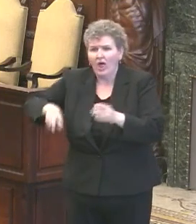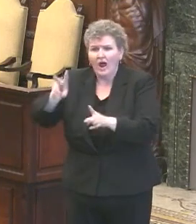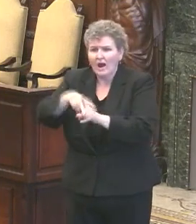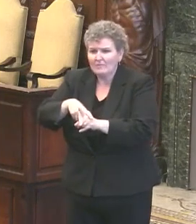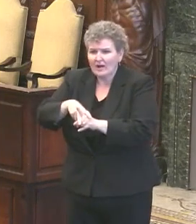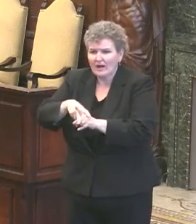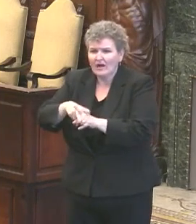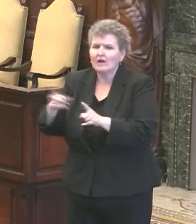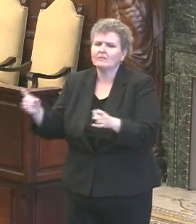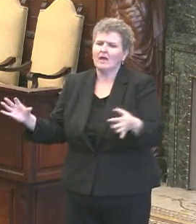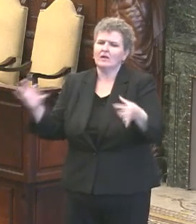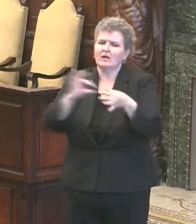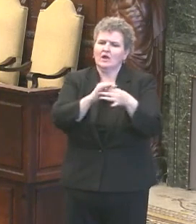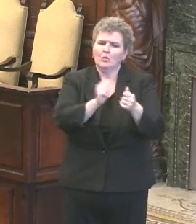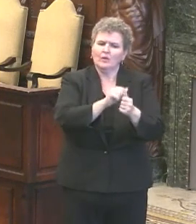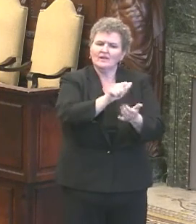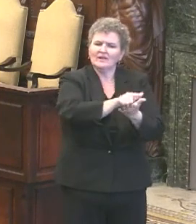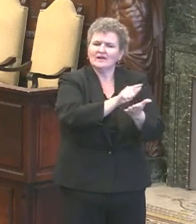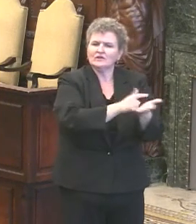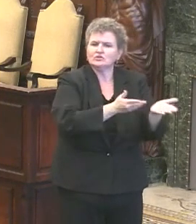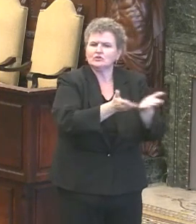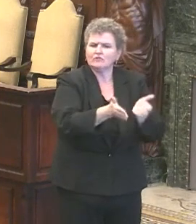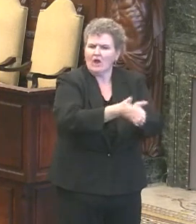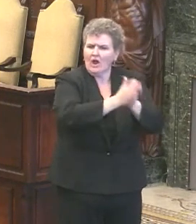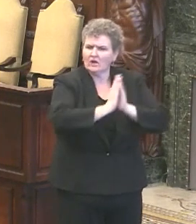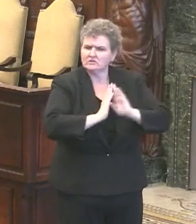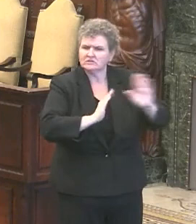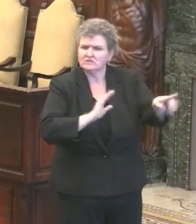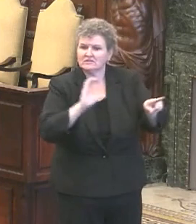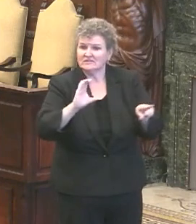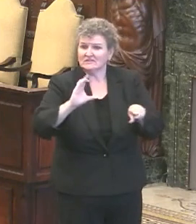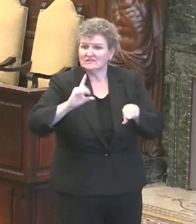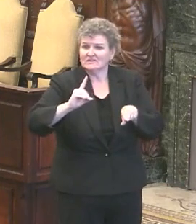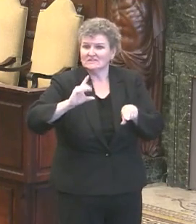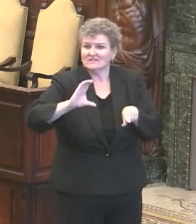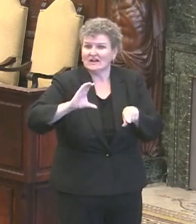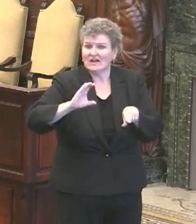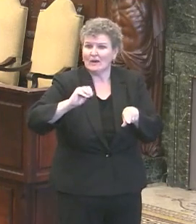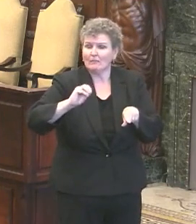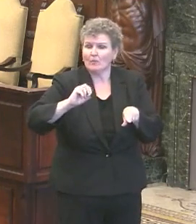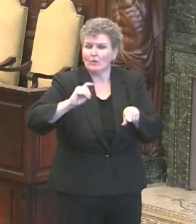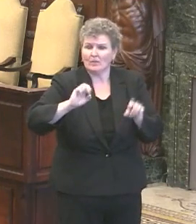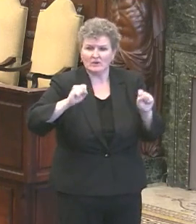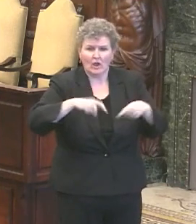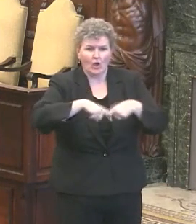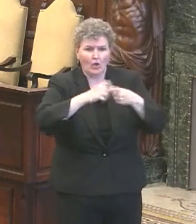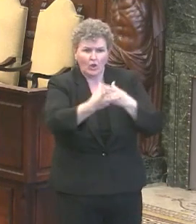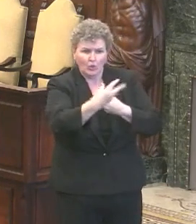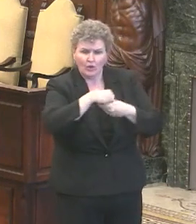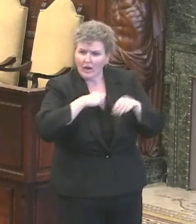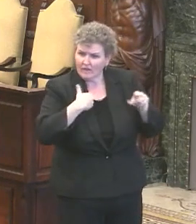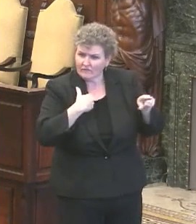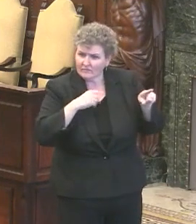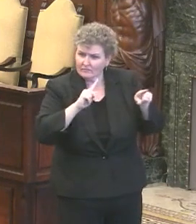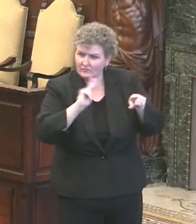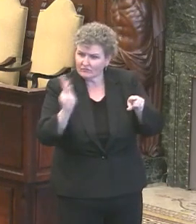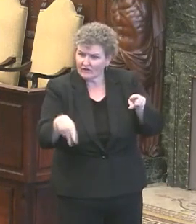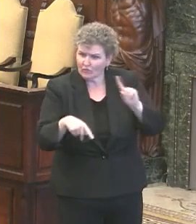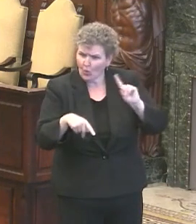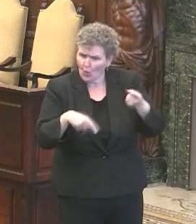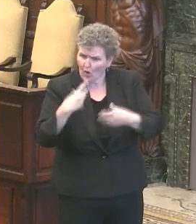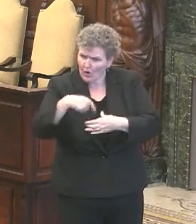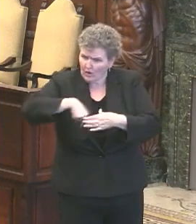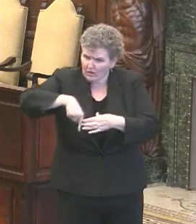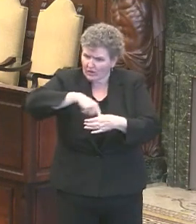legal services. Real quick, that CDC moratorium, it does affect Philadelphia. Is it just for Pennsylvania, or it affects the city of Philadelphia?